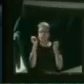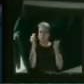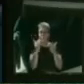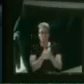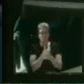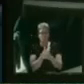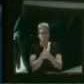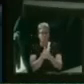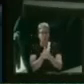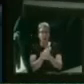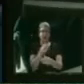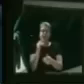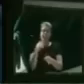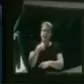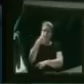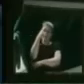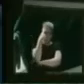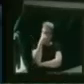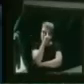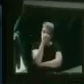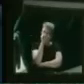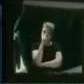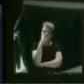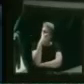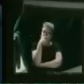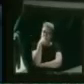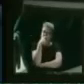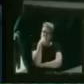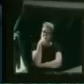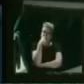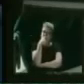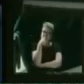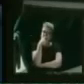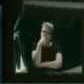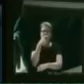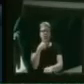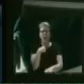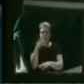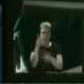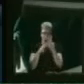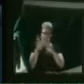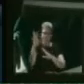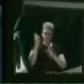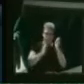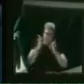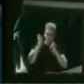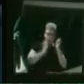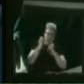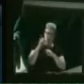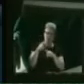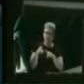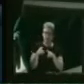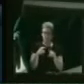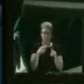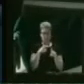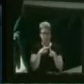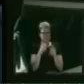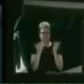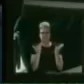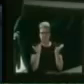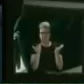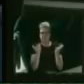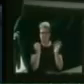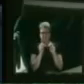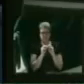And this brought up the question of, you know, I looked at their evaluations and there was nothing in there. There was no